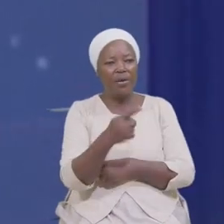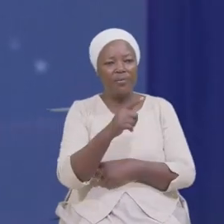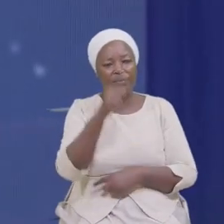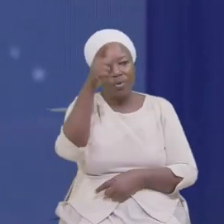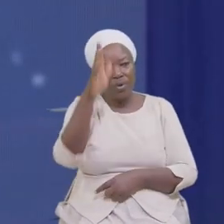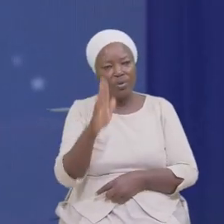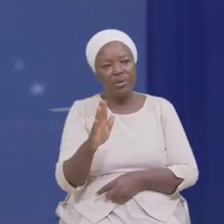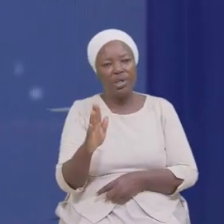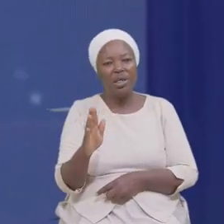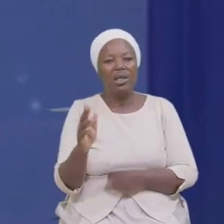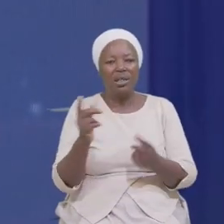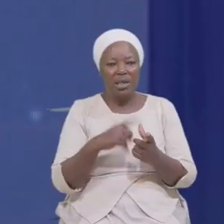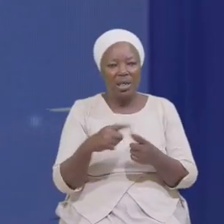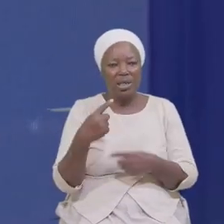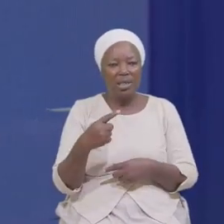It says,